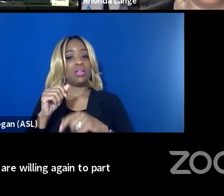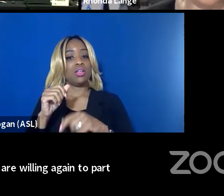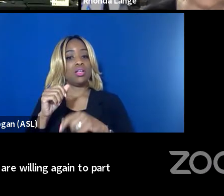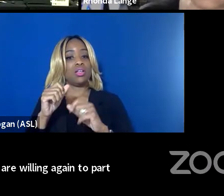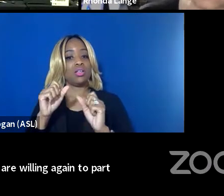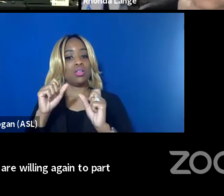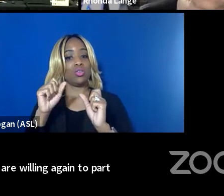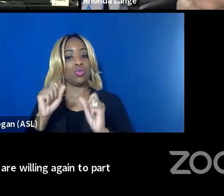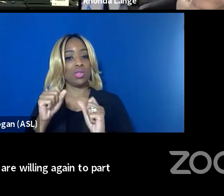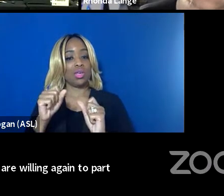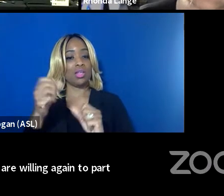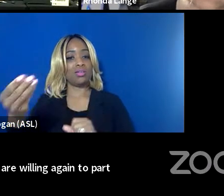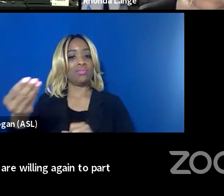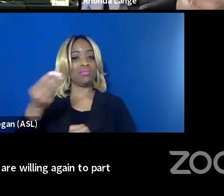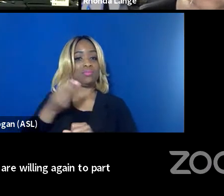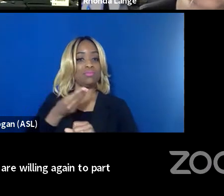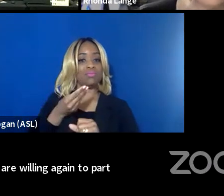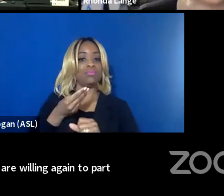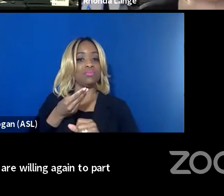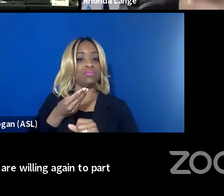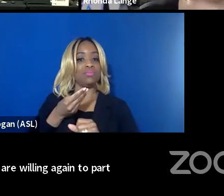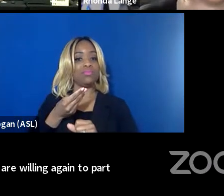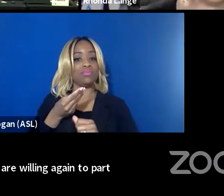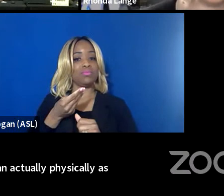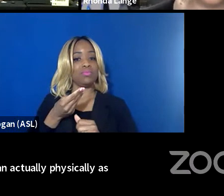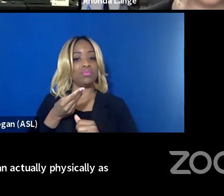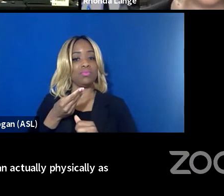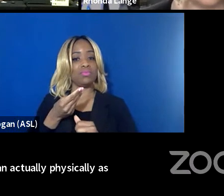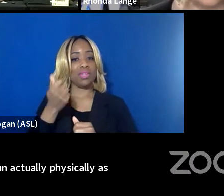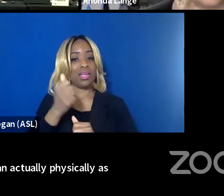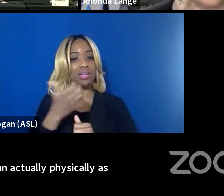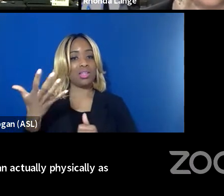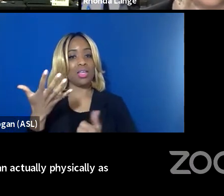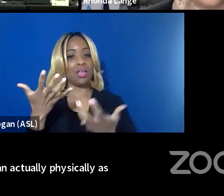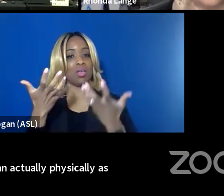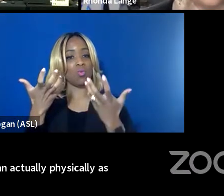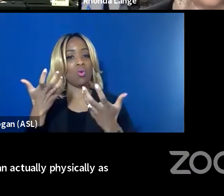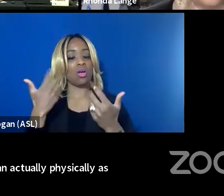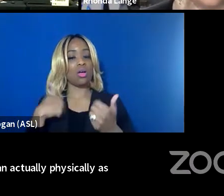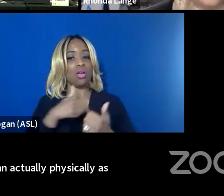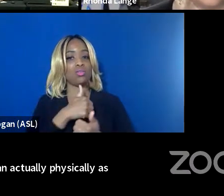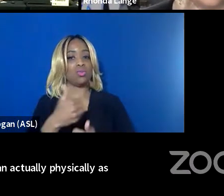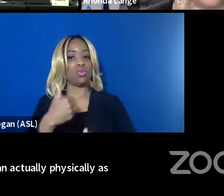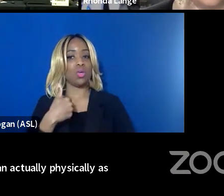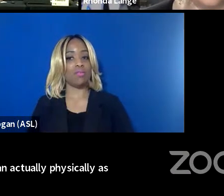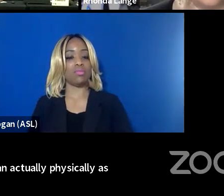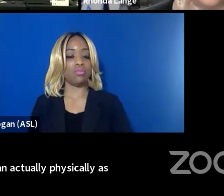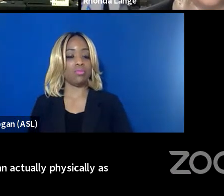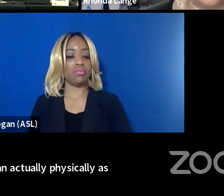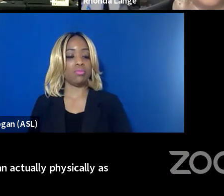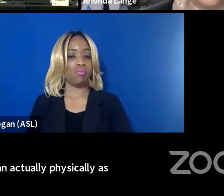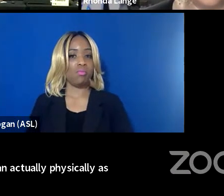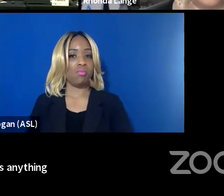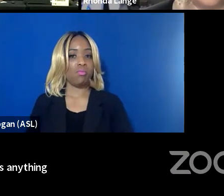actually physically, as you've seen, give us anything that you have prepared.